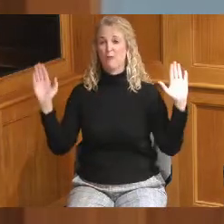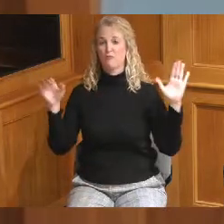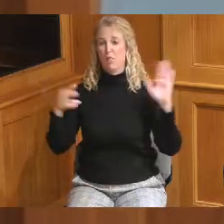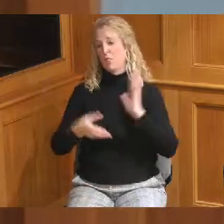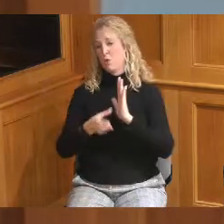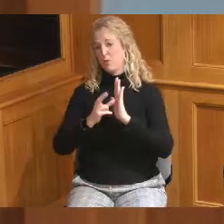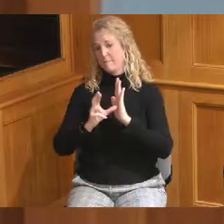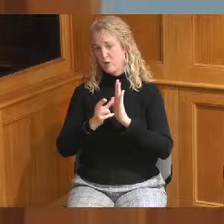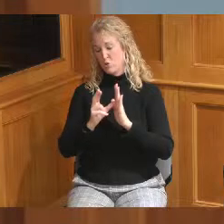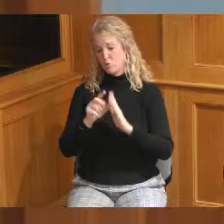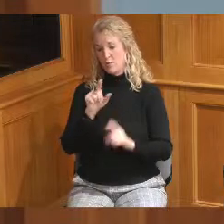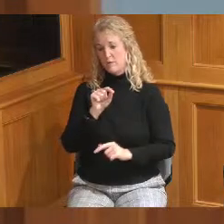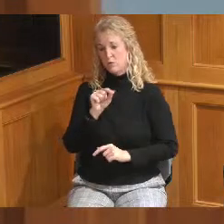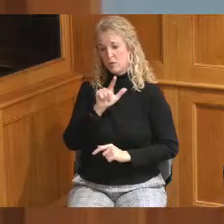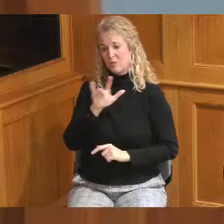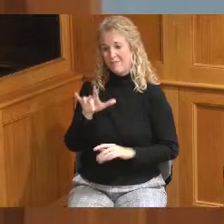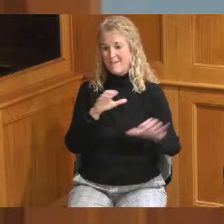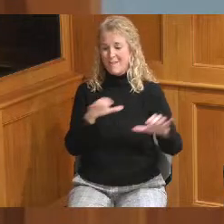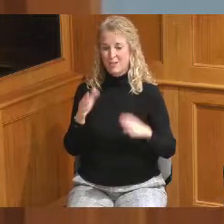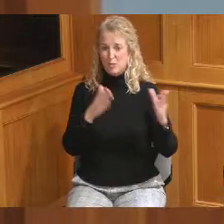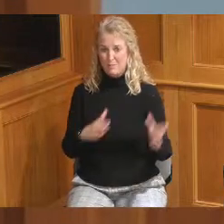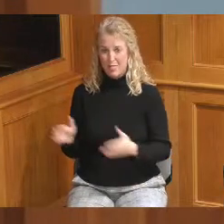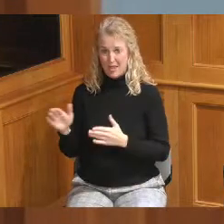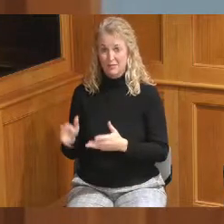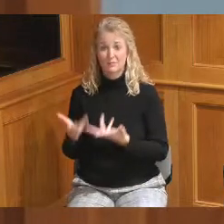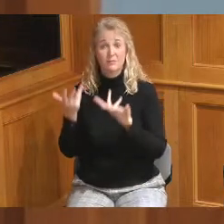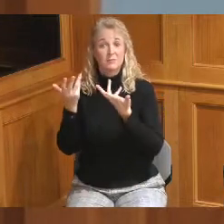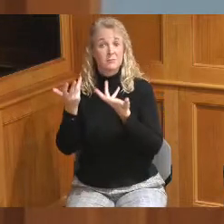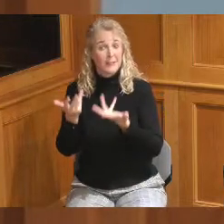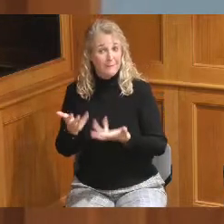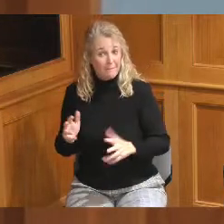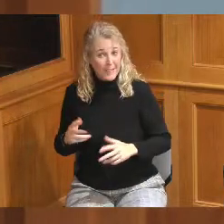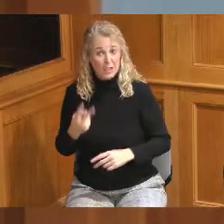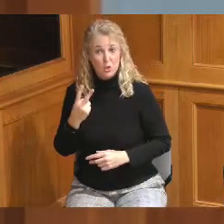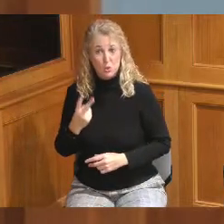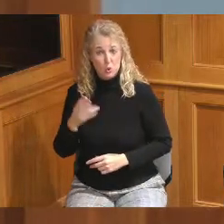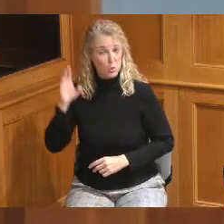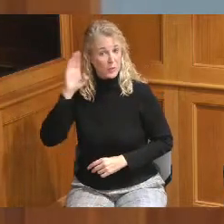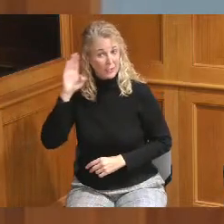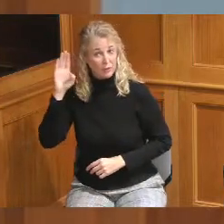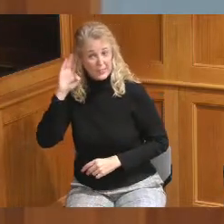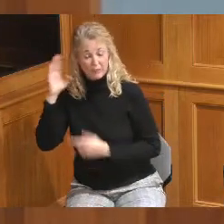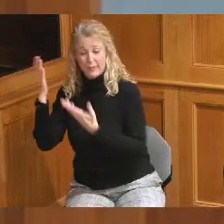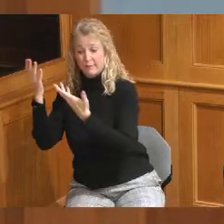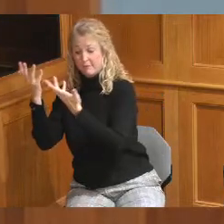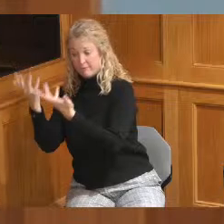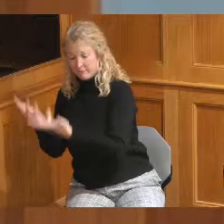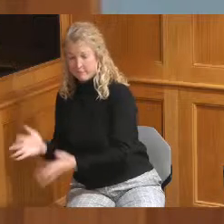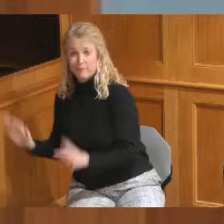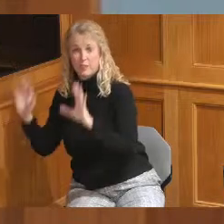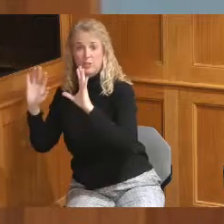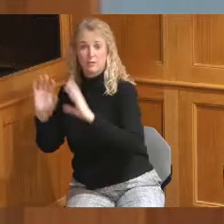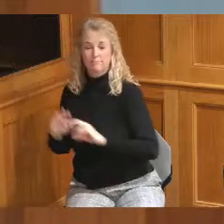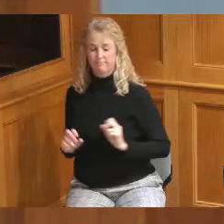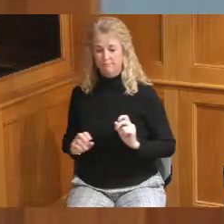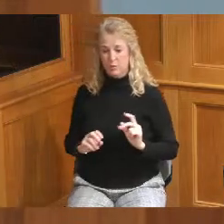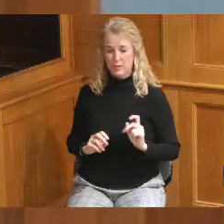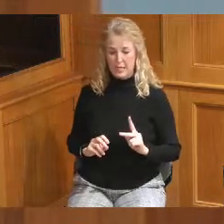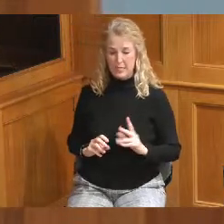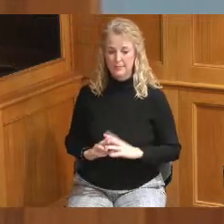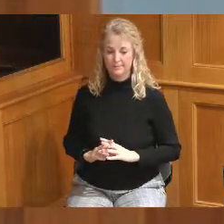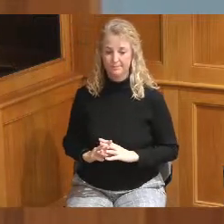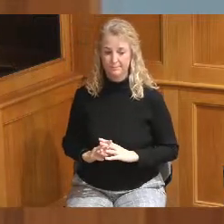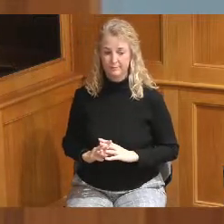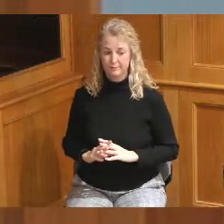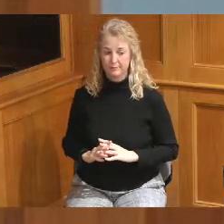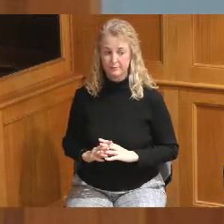annual action plan. Okay. Okay, and then there'll be 2 public hearings to follow that plan as well. Okay. Thank you. Keep